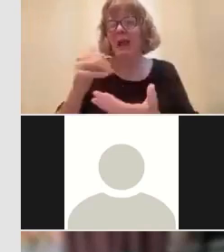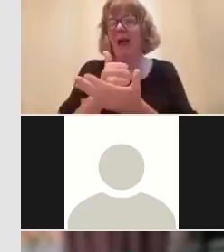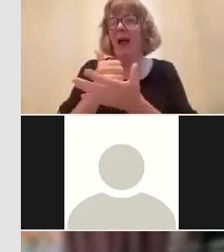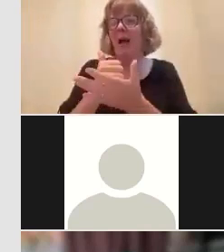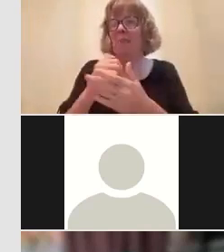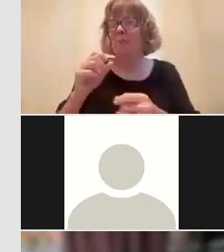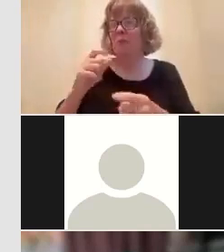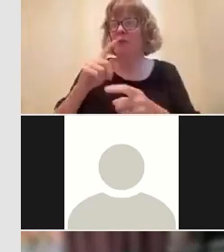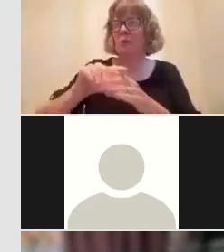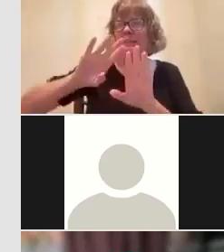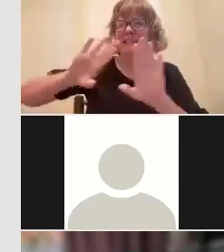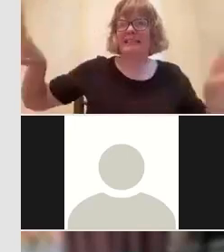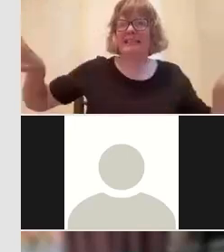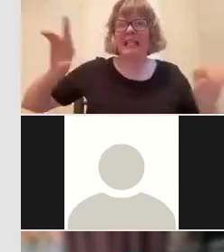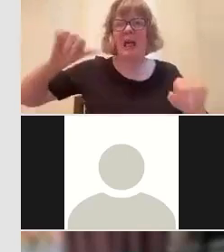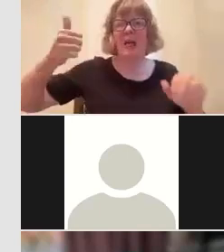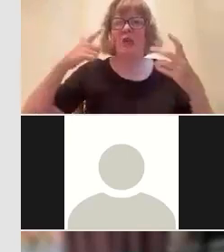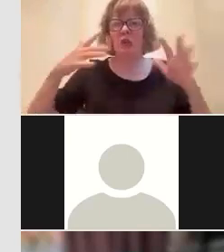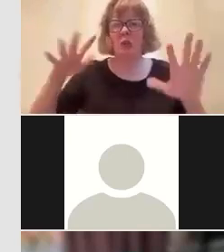noises.